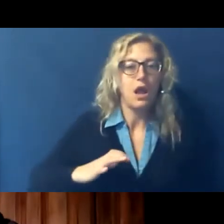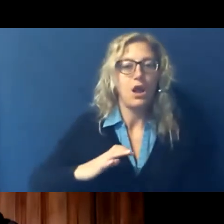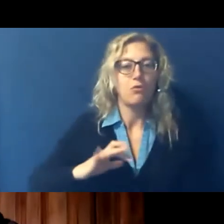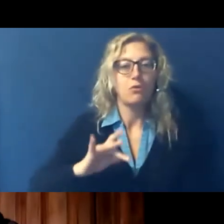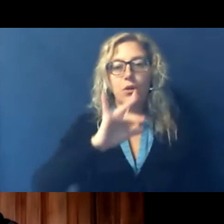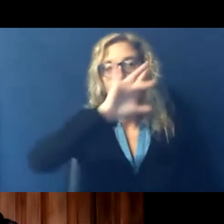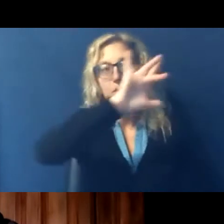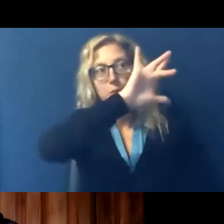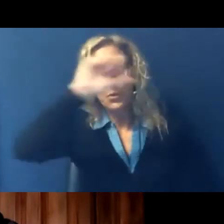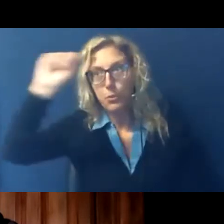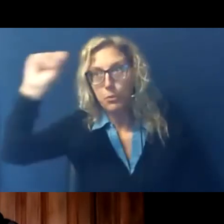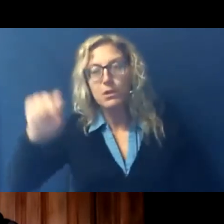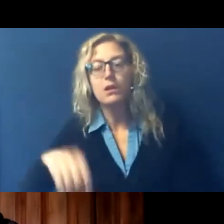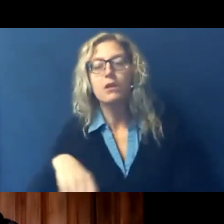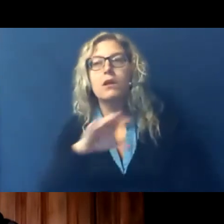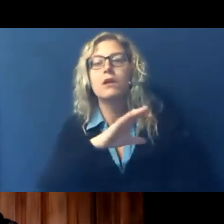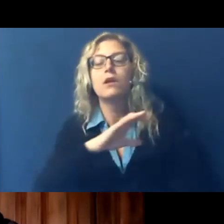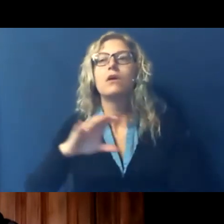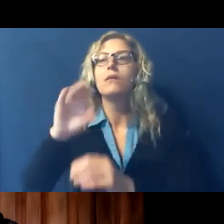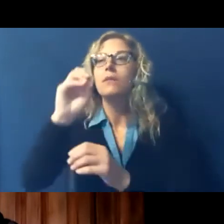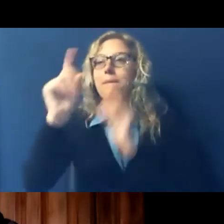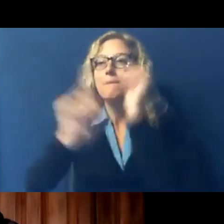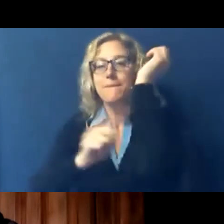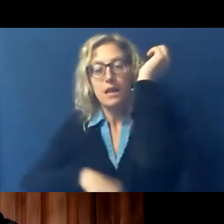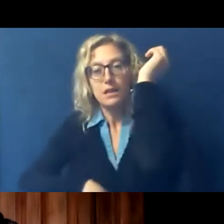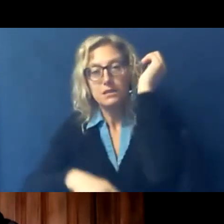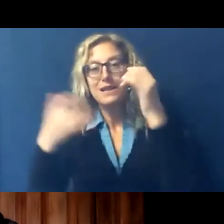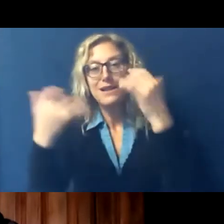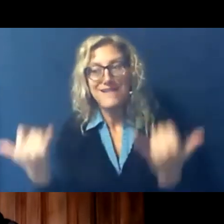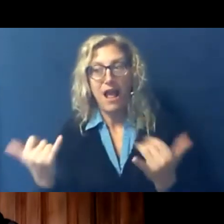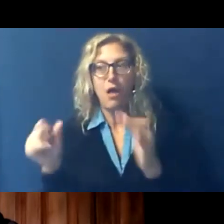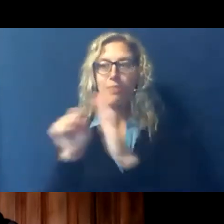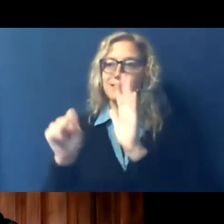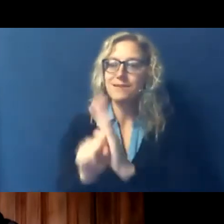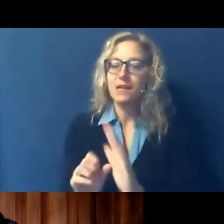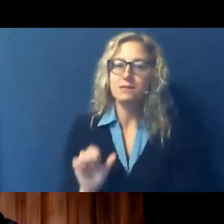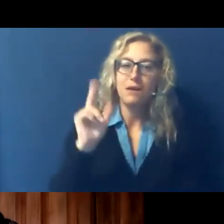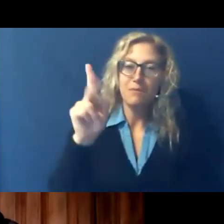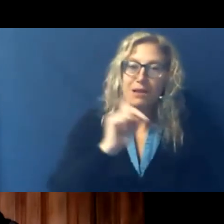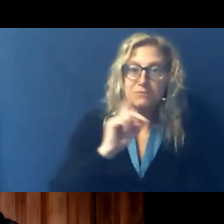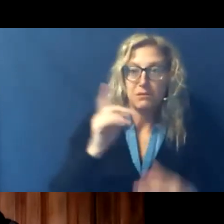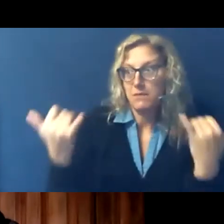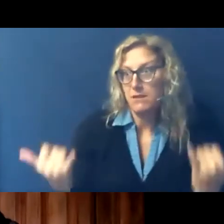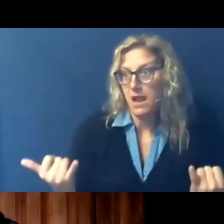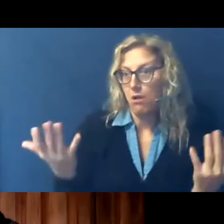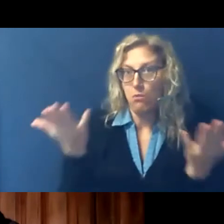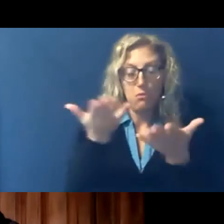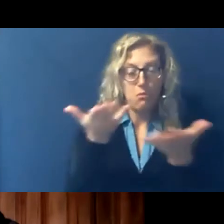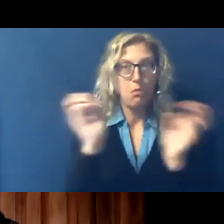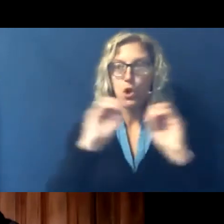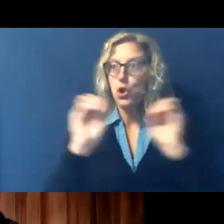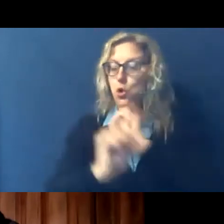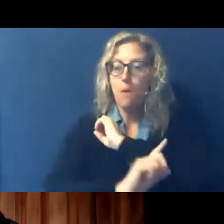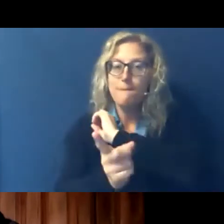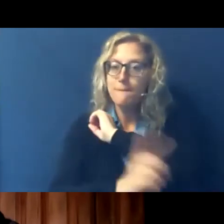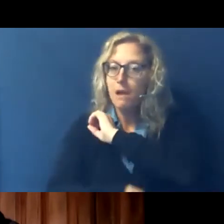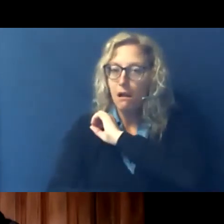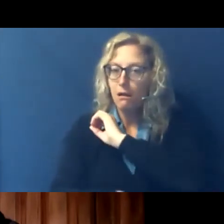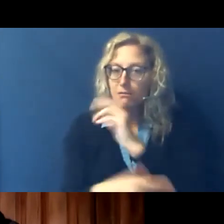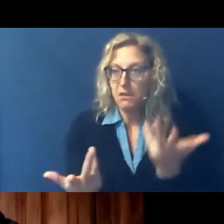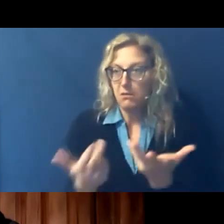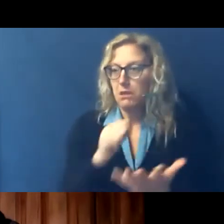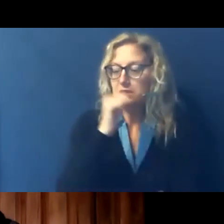the penalty attached to the mandate. And so states have come back to say, well, now that there's no penalty, it's clearly